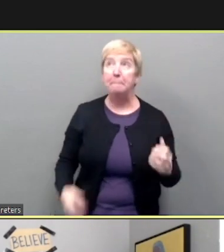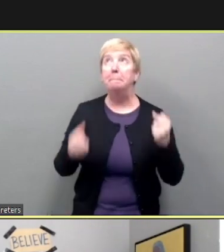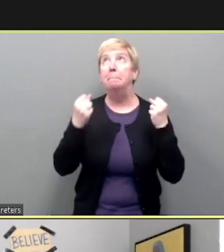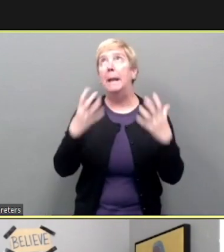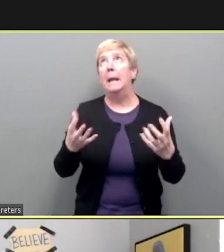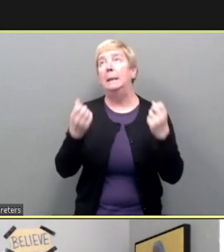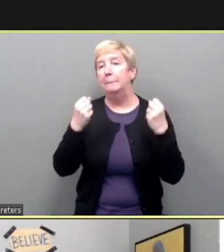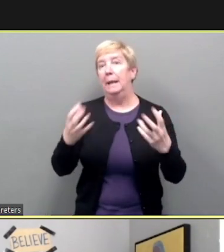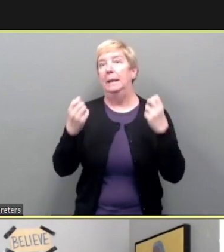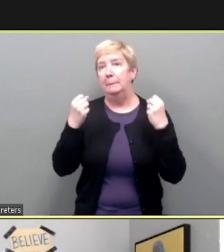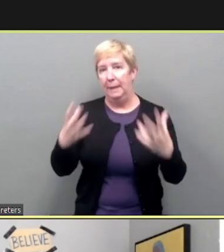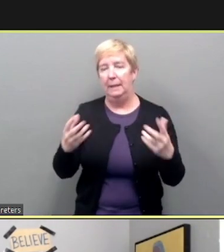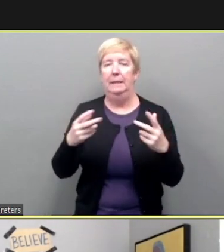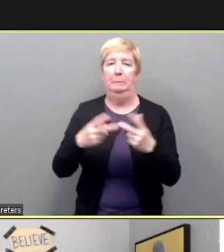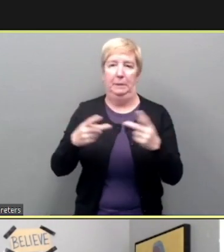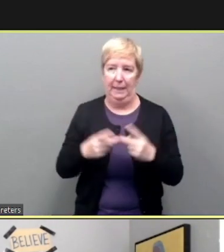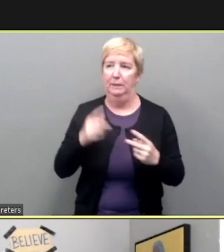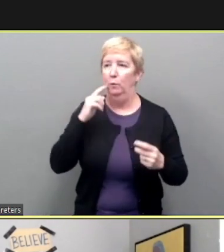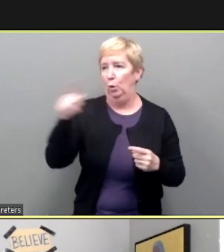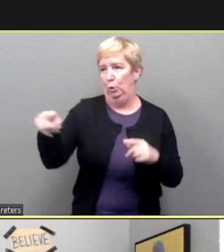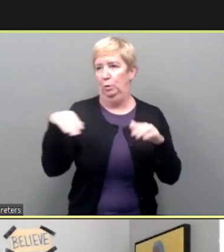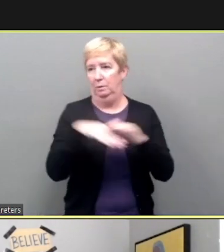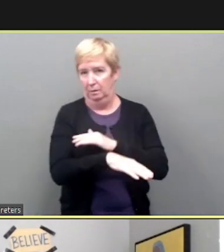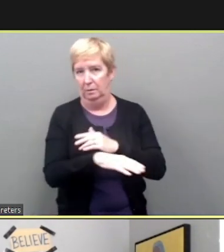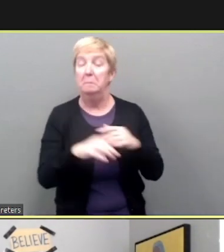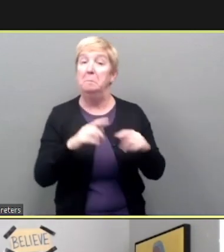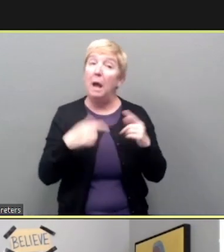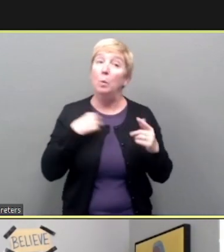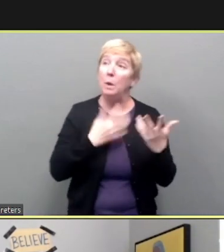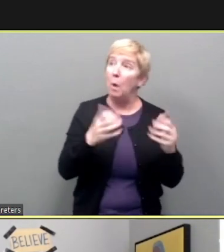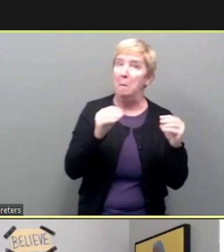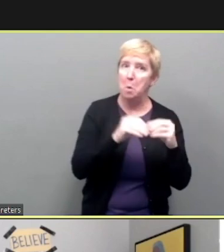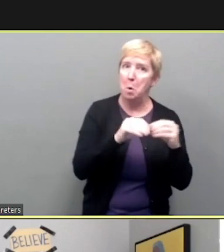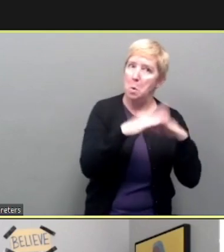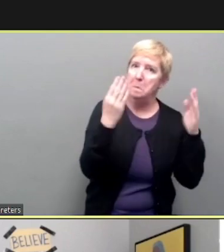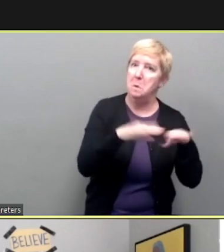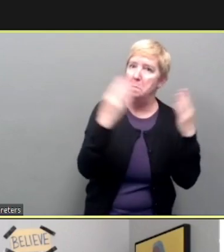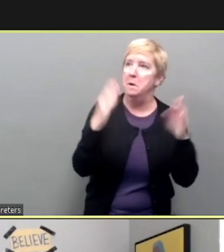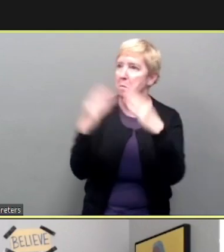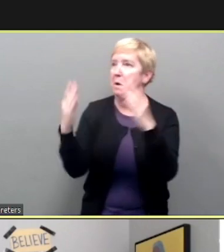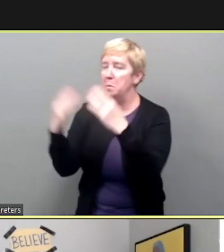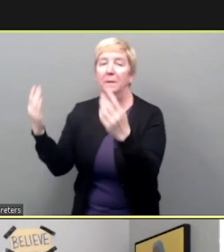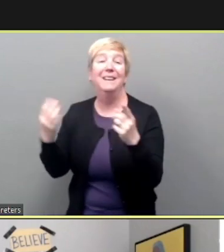again, we are trying to open up more and more all the time. There's over